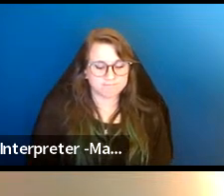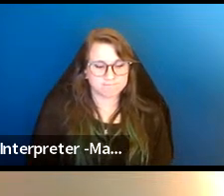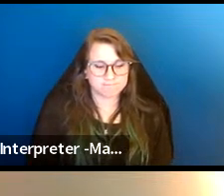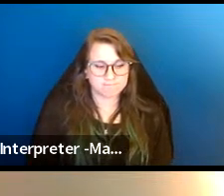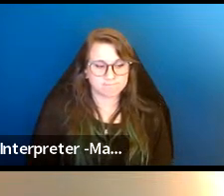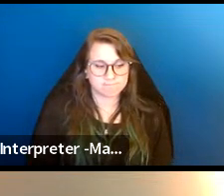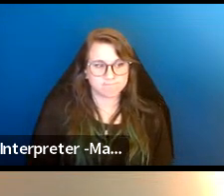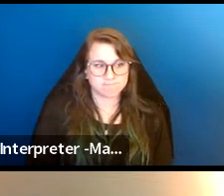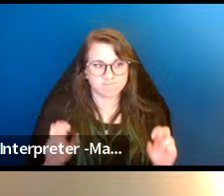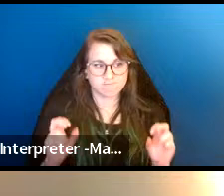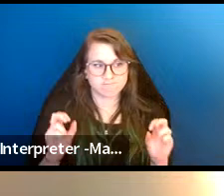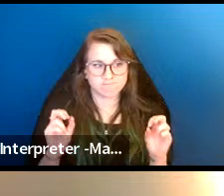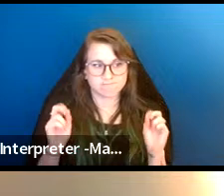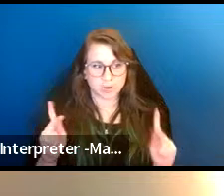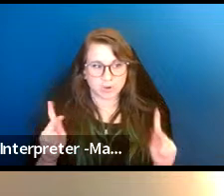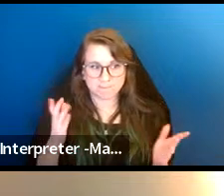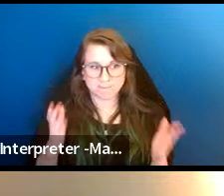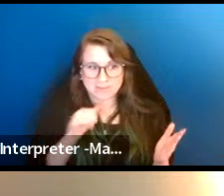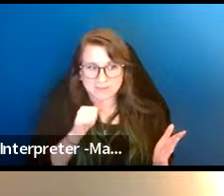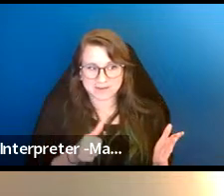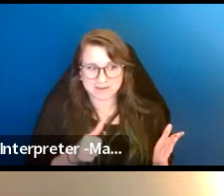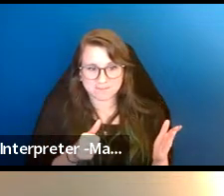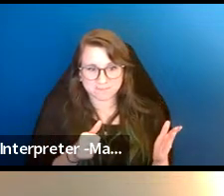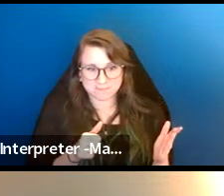Okay, maybe not.